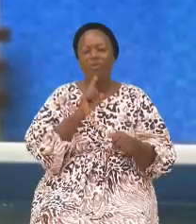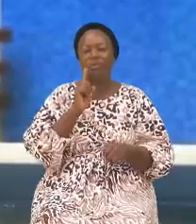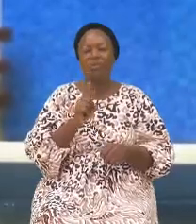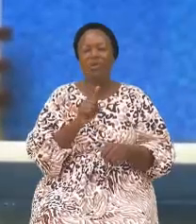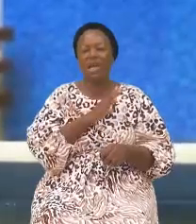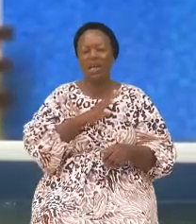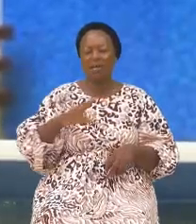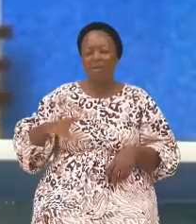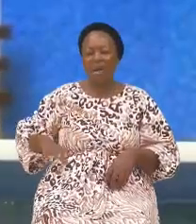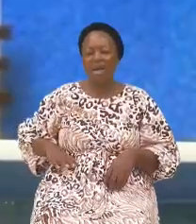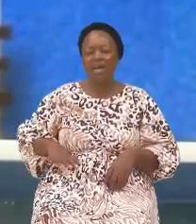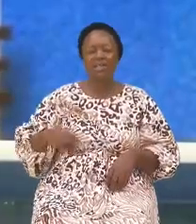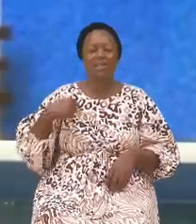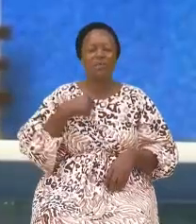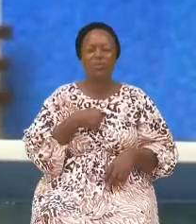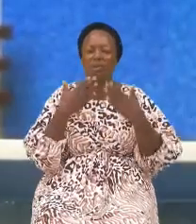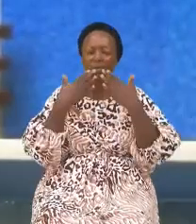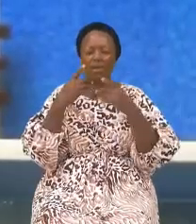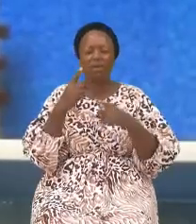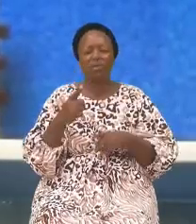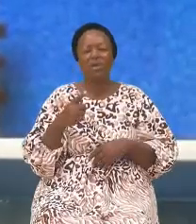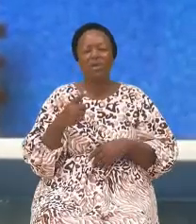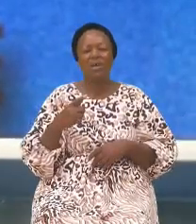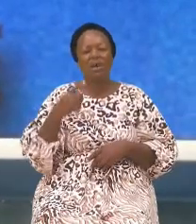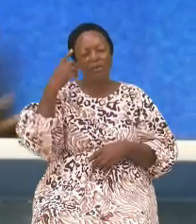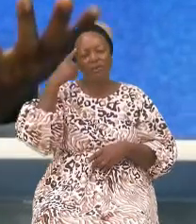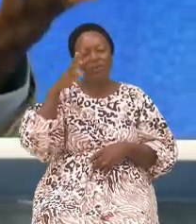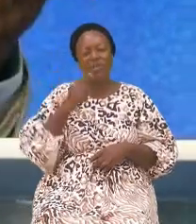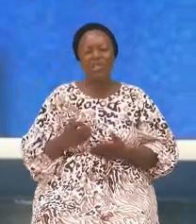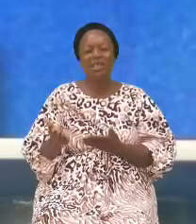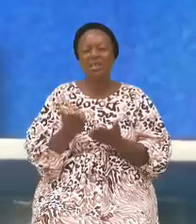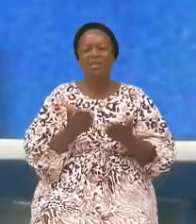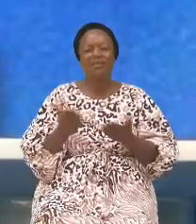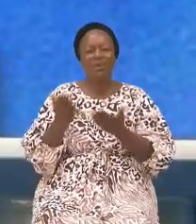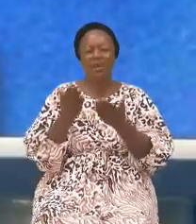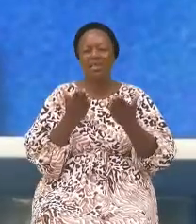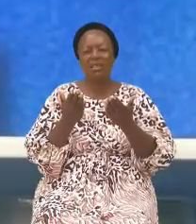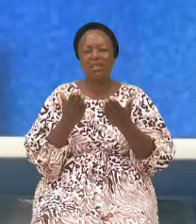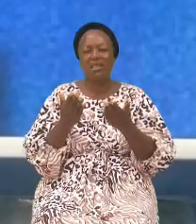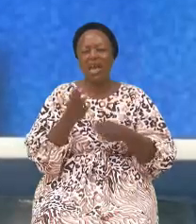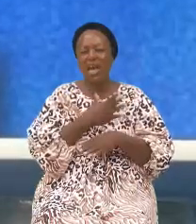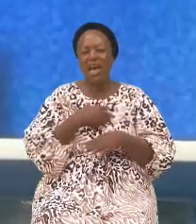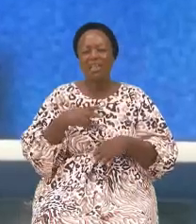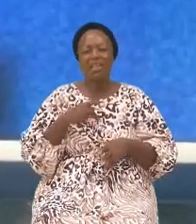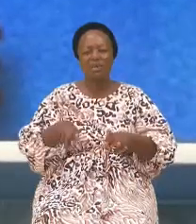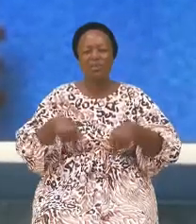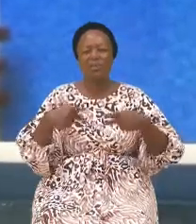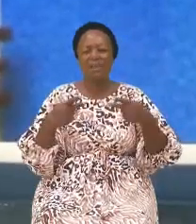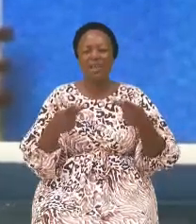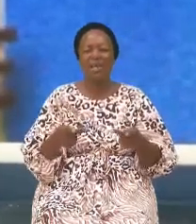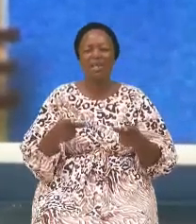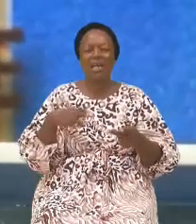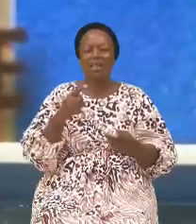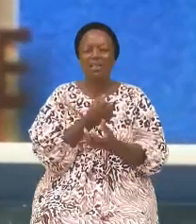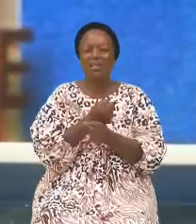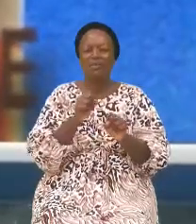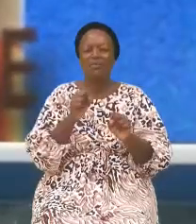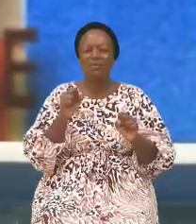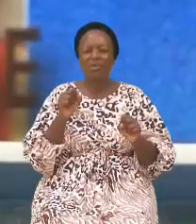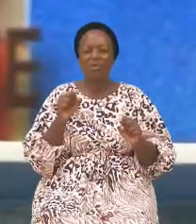here. You are ready for everyone. Christ, we thank you for the